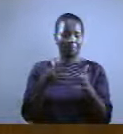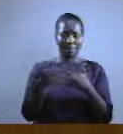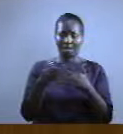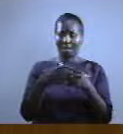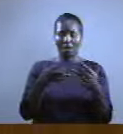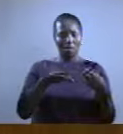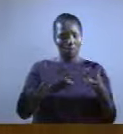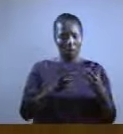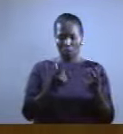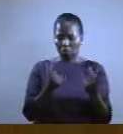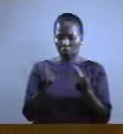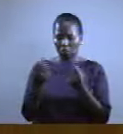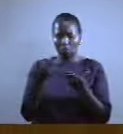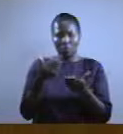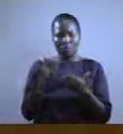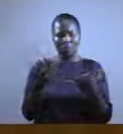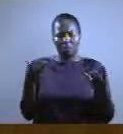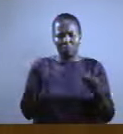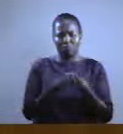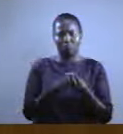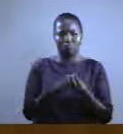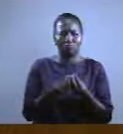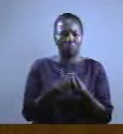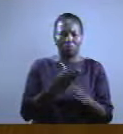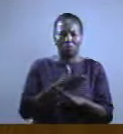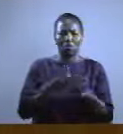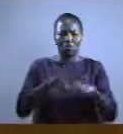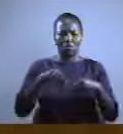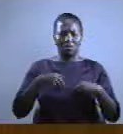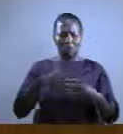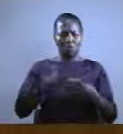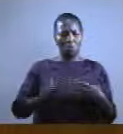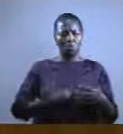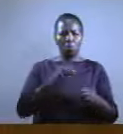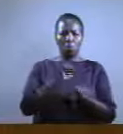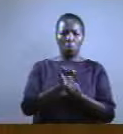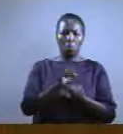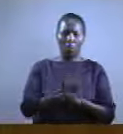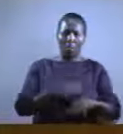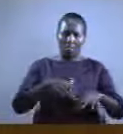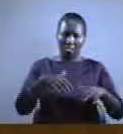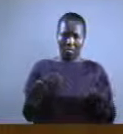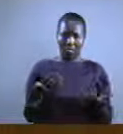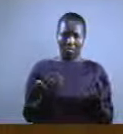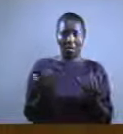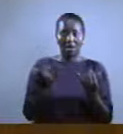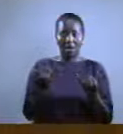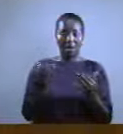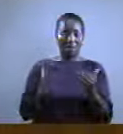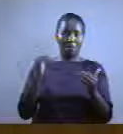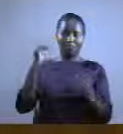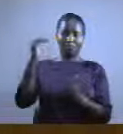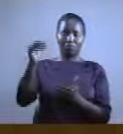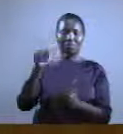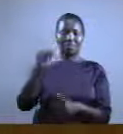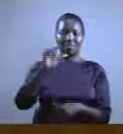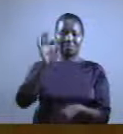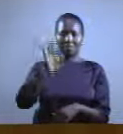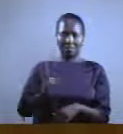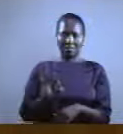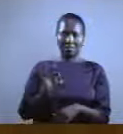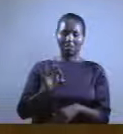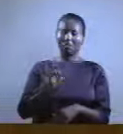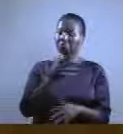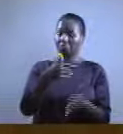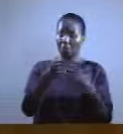in any way reduce our completely unacceptable youth unemployment rate, which is currently over 60%, has to be